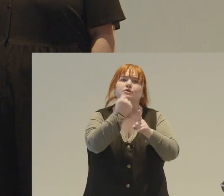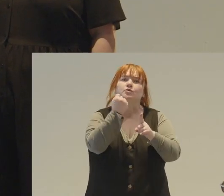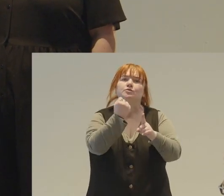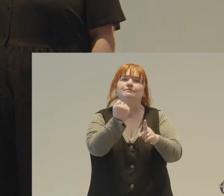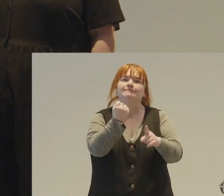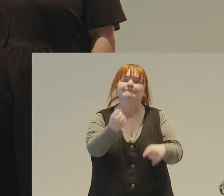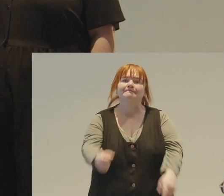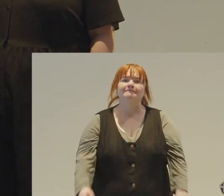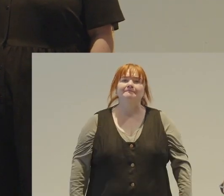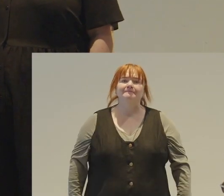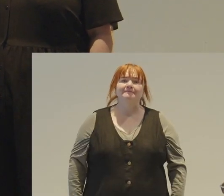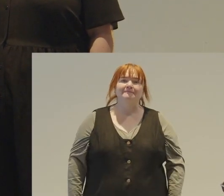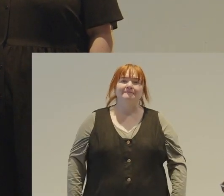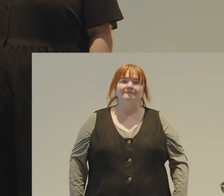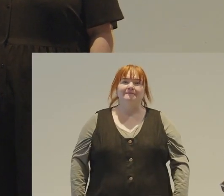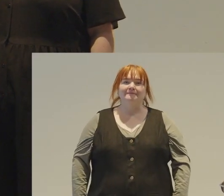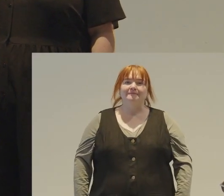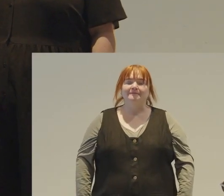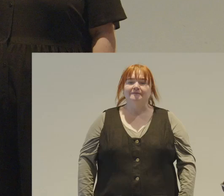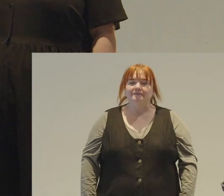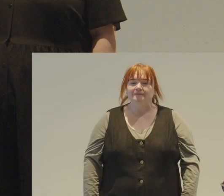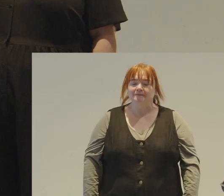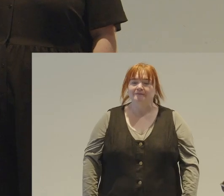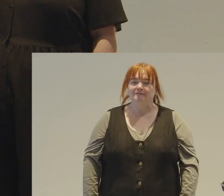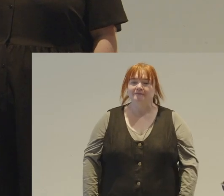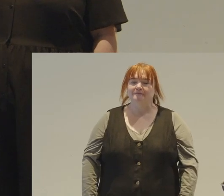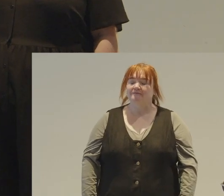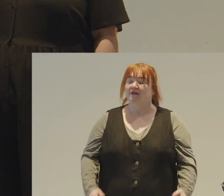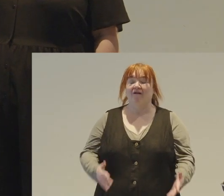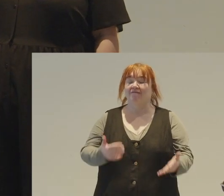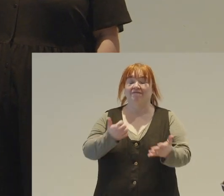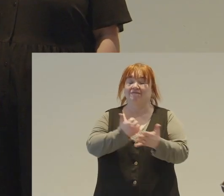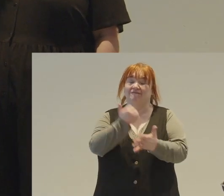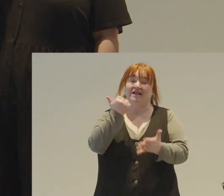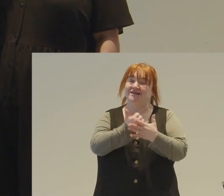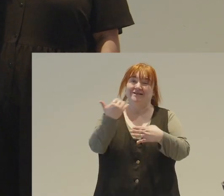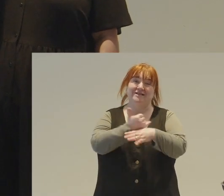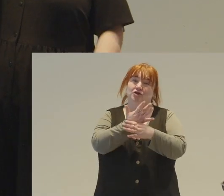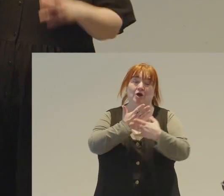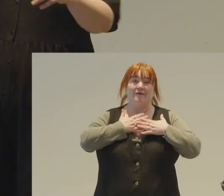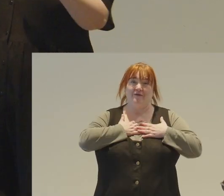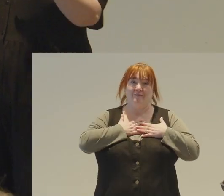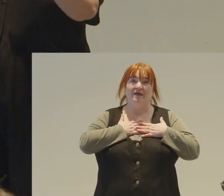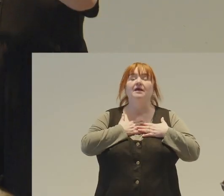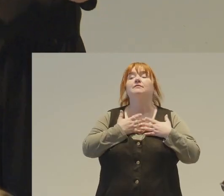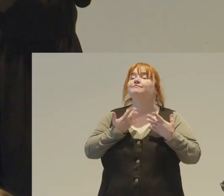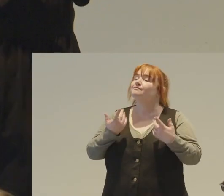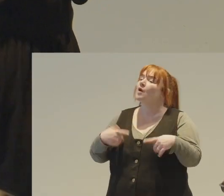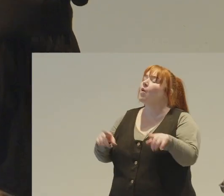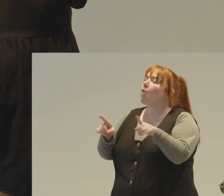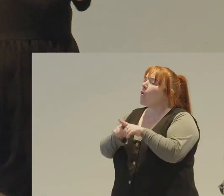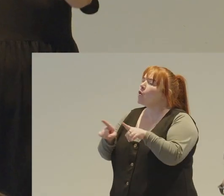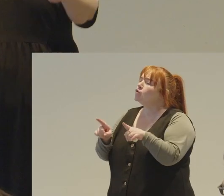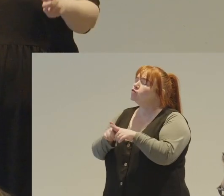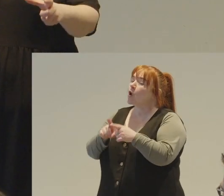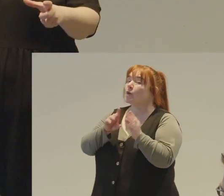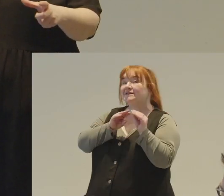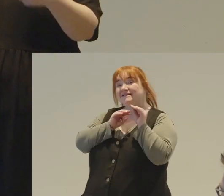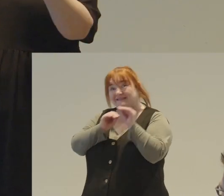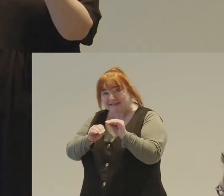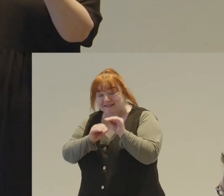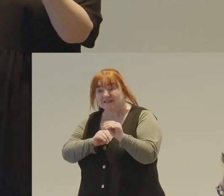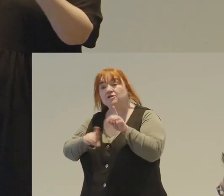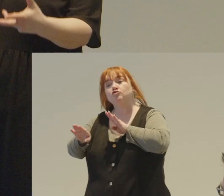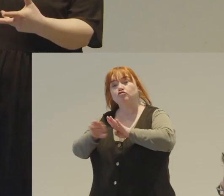acting companies. It's a great joy for me. And as well as doing all of that teaching and training work,